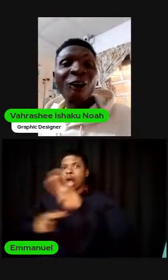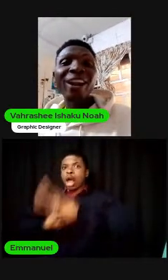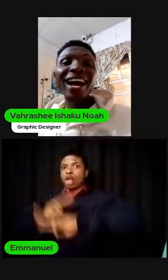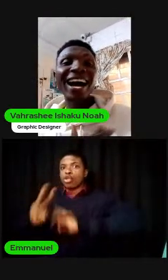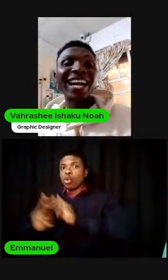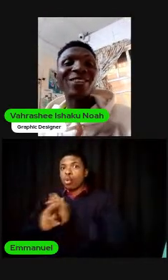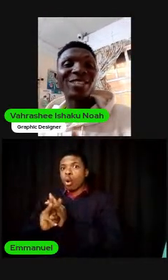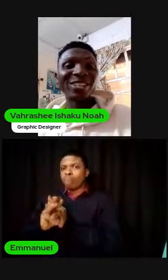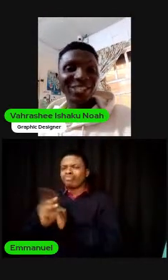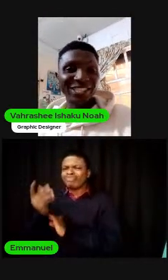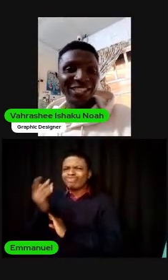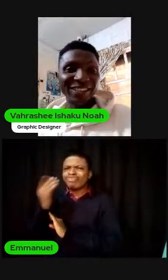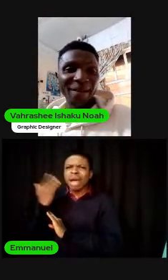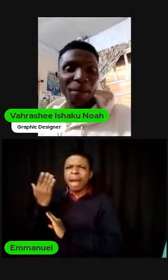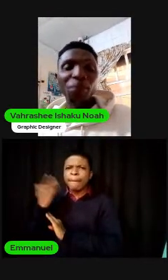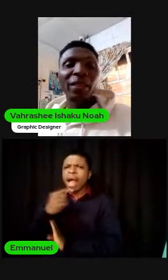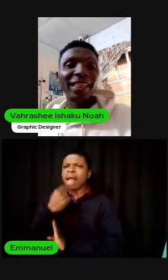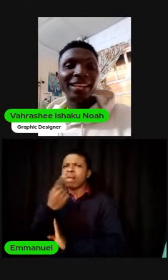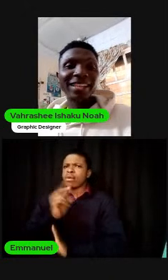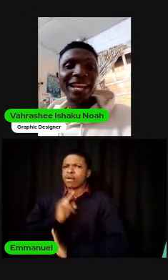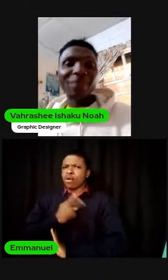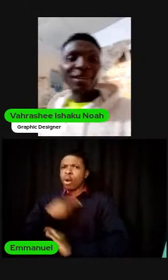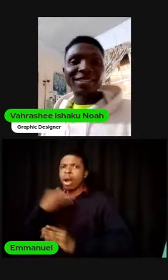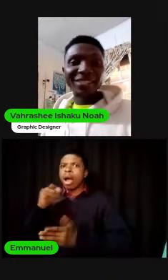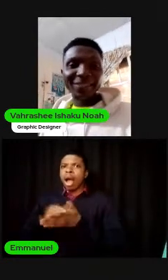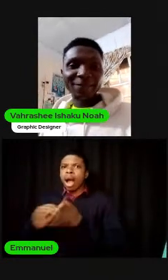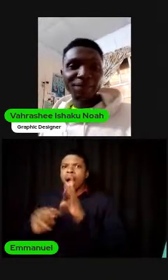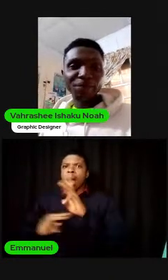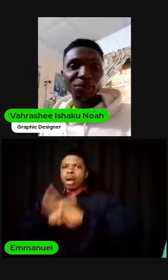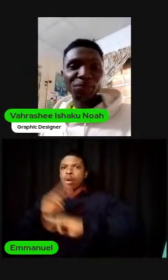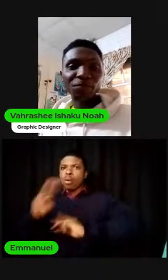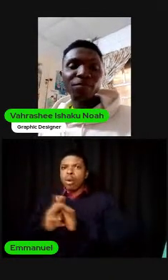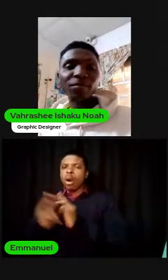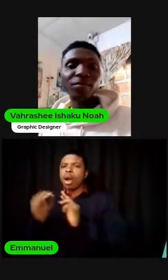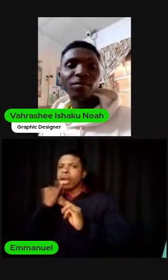are all around us. Next slide, please.